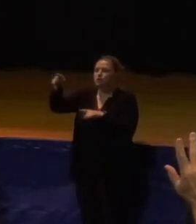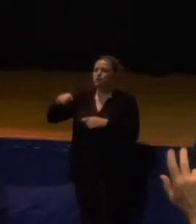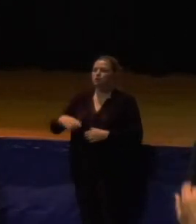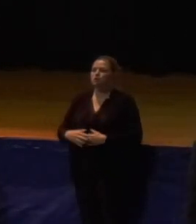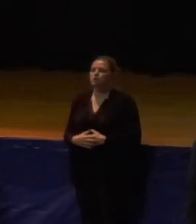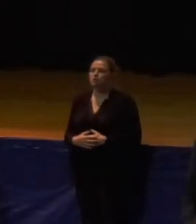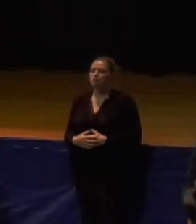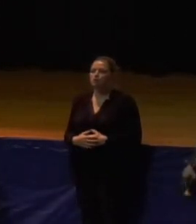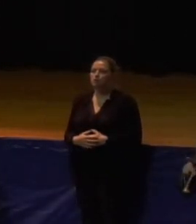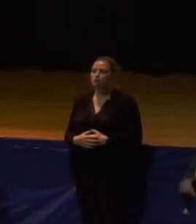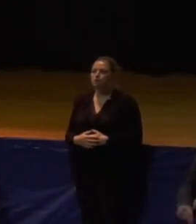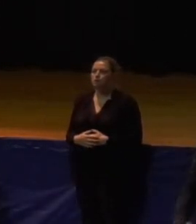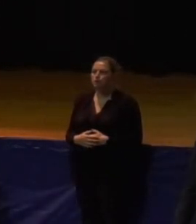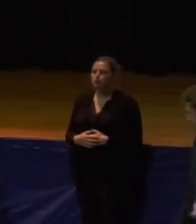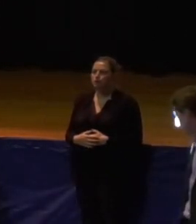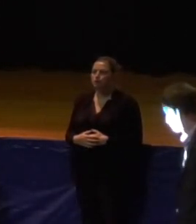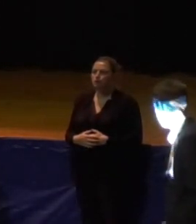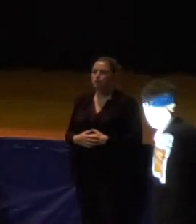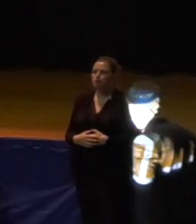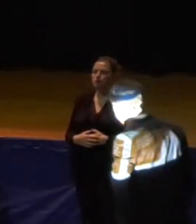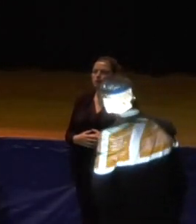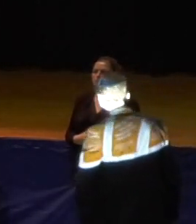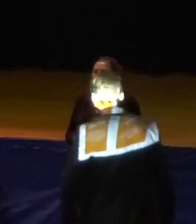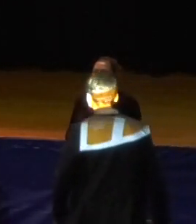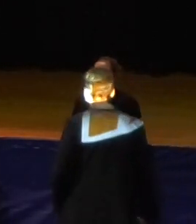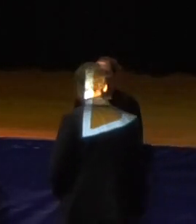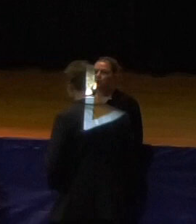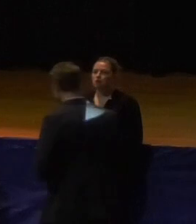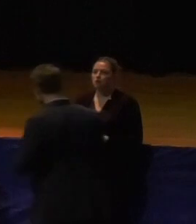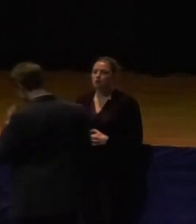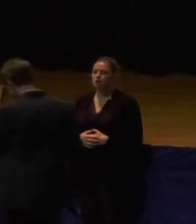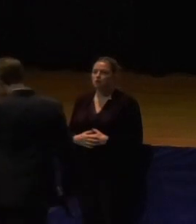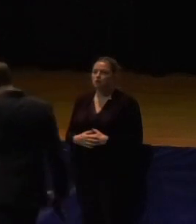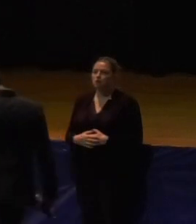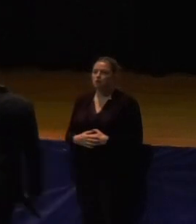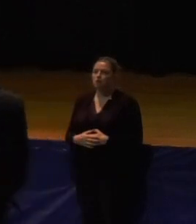Yes, okay, go for it, Ashley, and then we'll come back to you. Sorry, but I